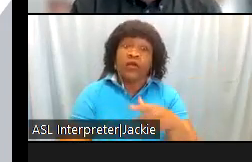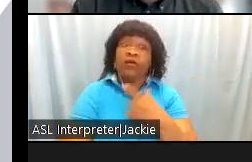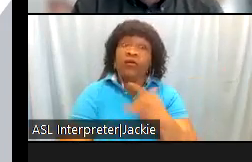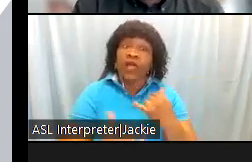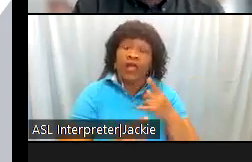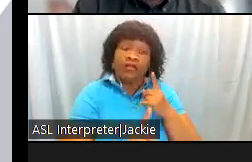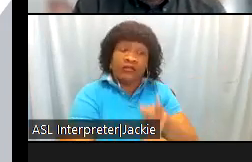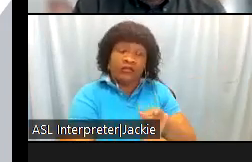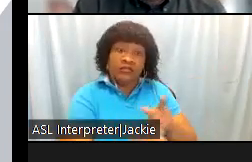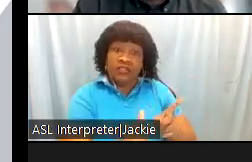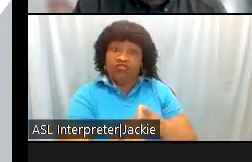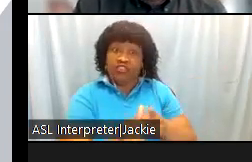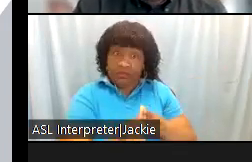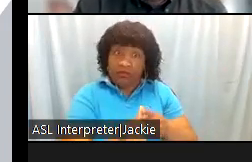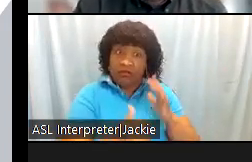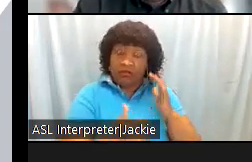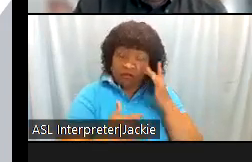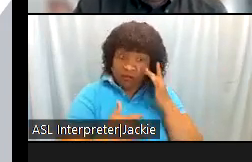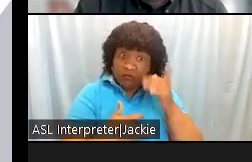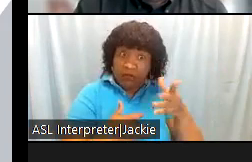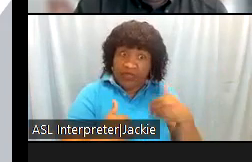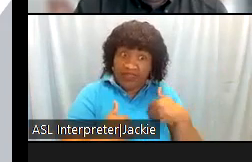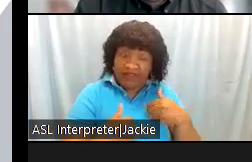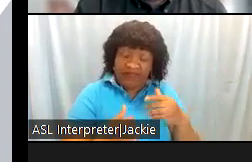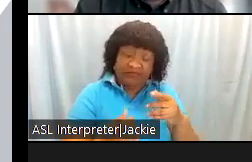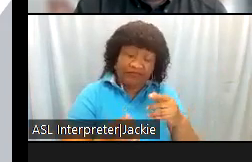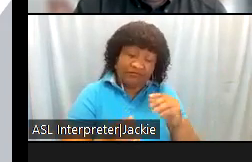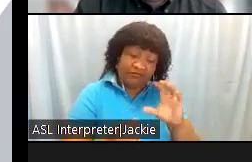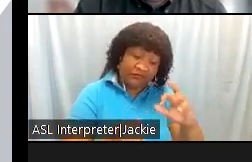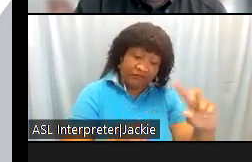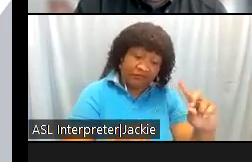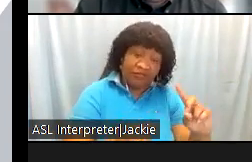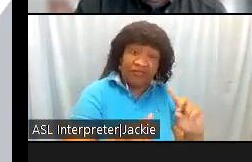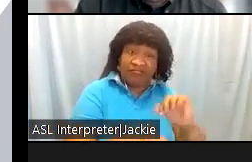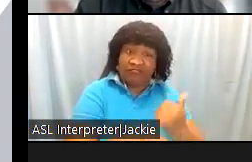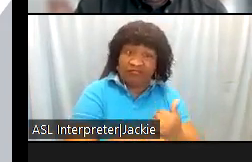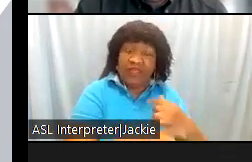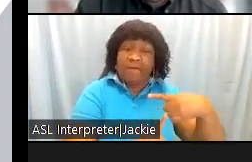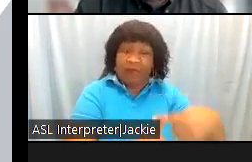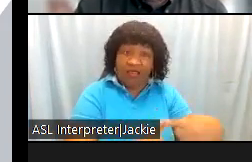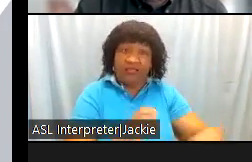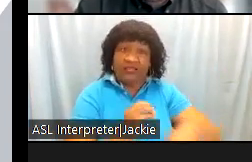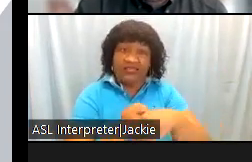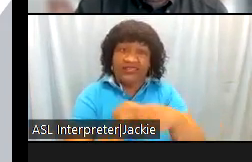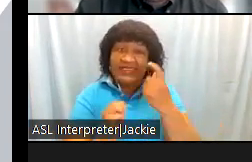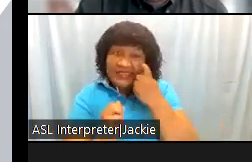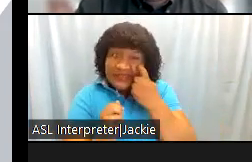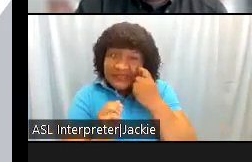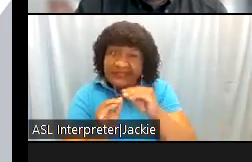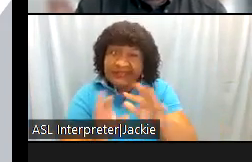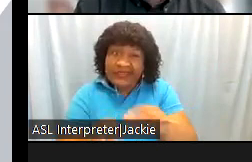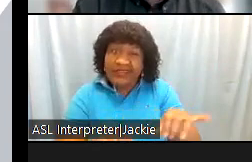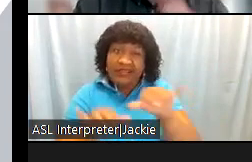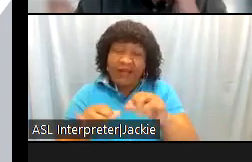strain that we've had and that the regional formulation had, plus the most common